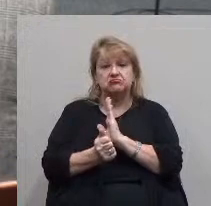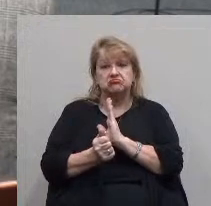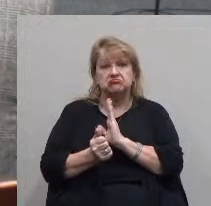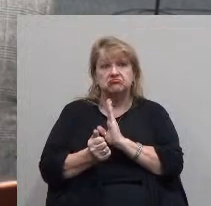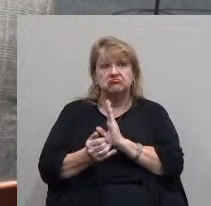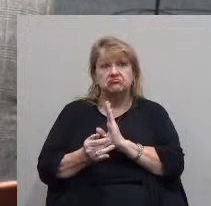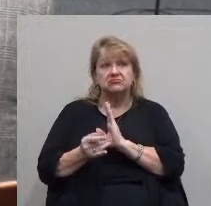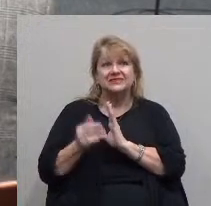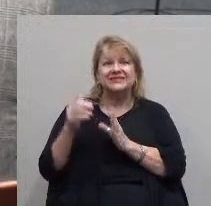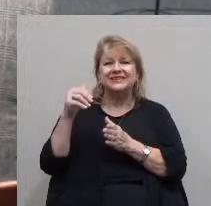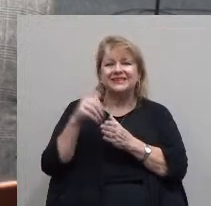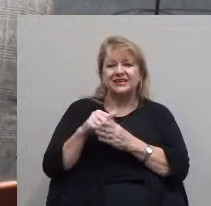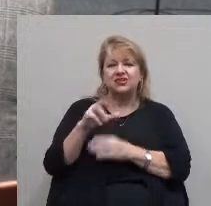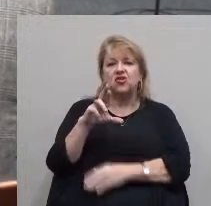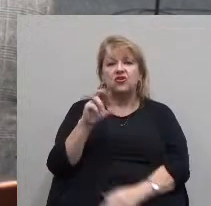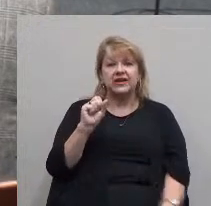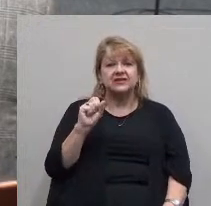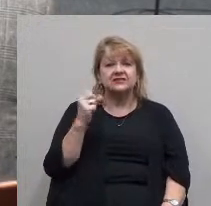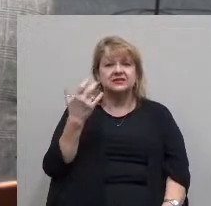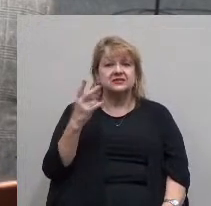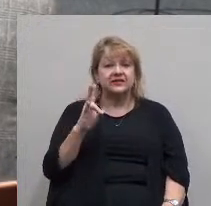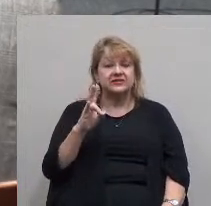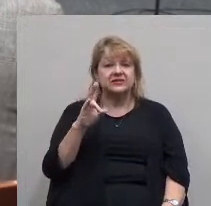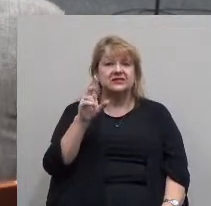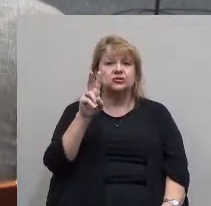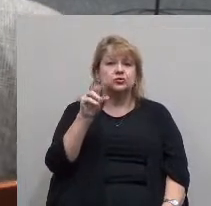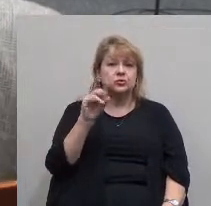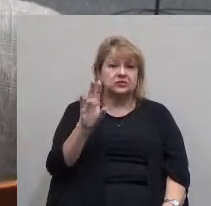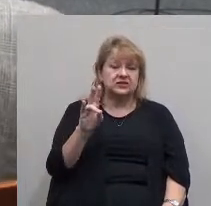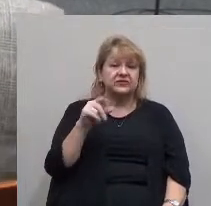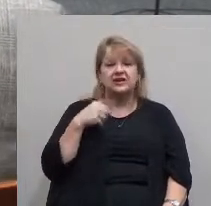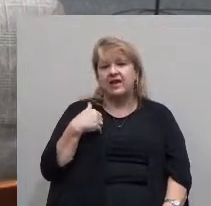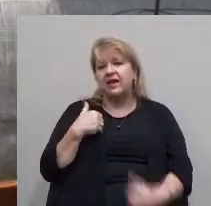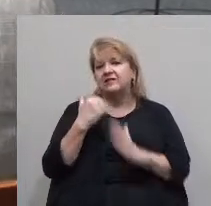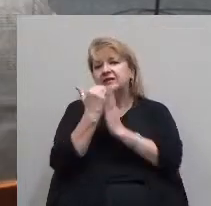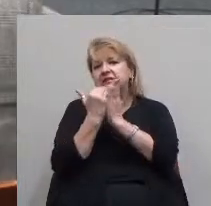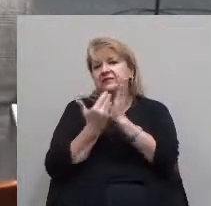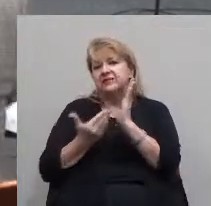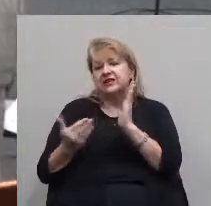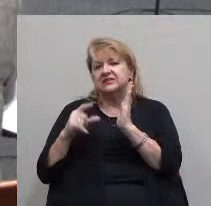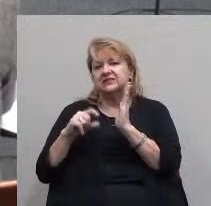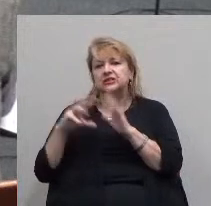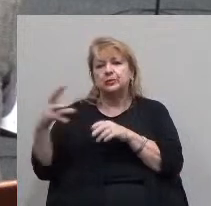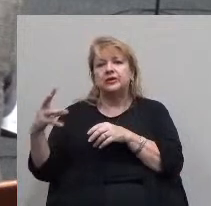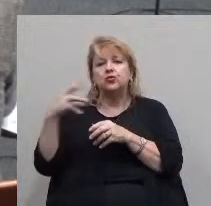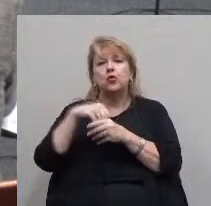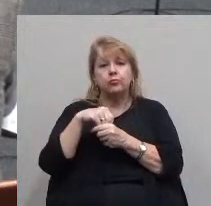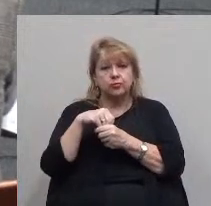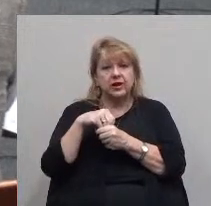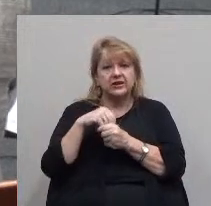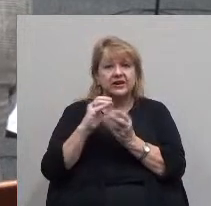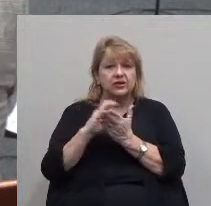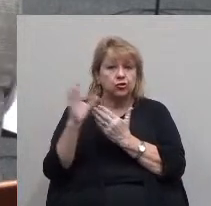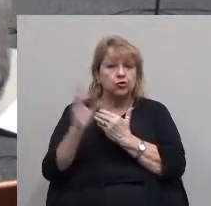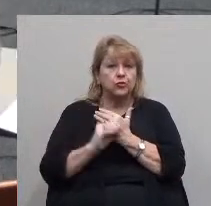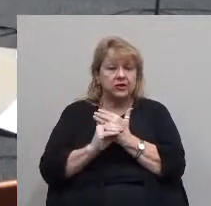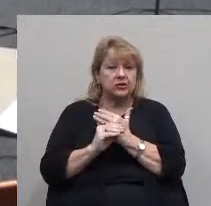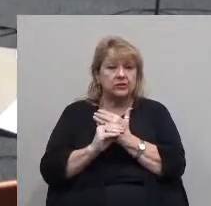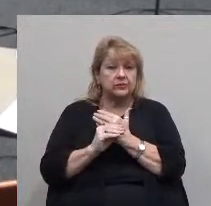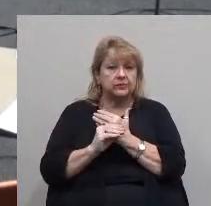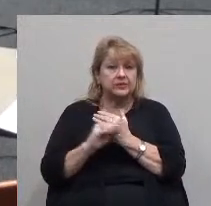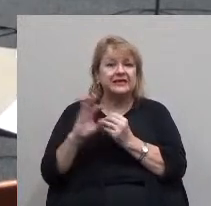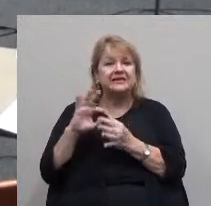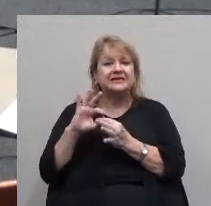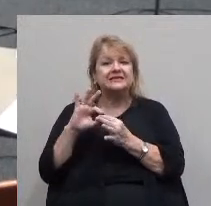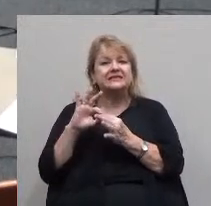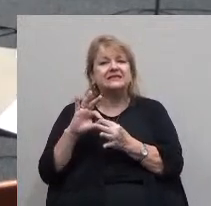So currently in RS 17207, there's a list of things that need to be incorporated into curriculum